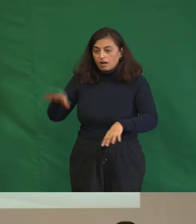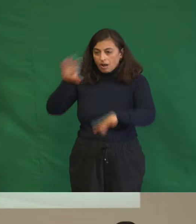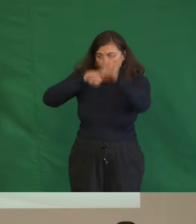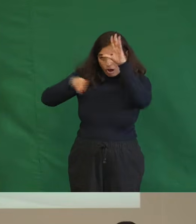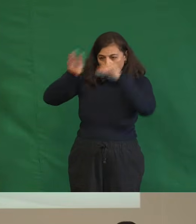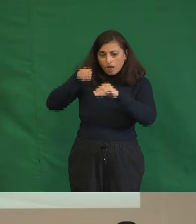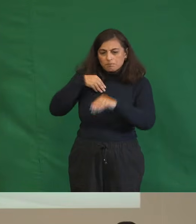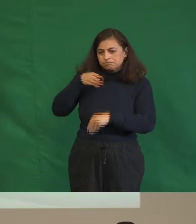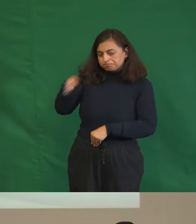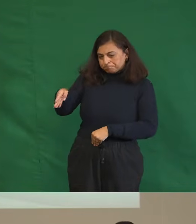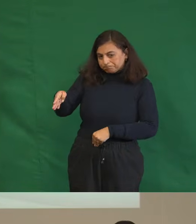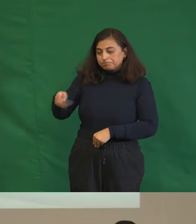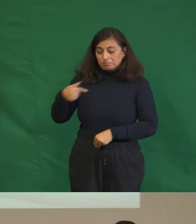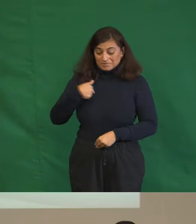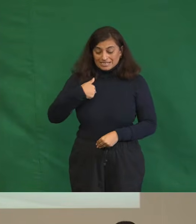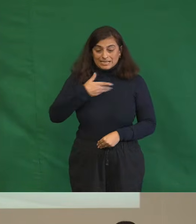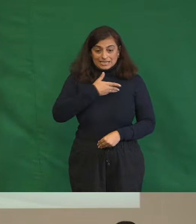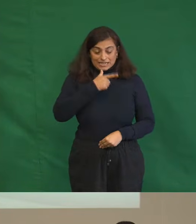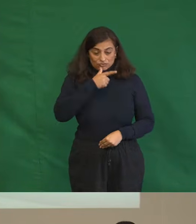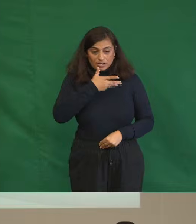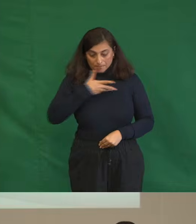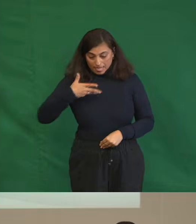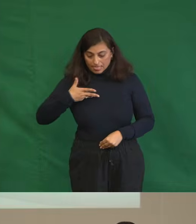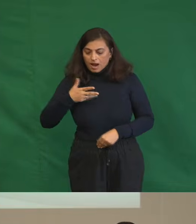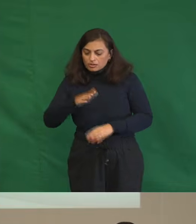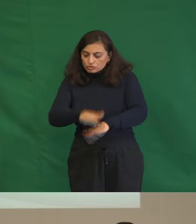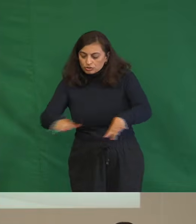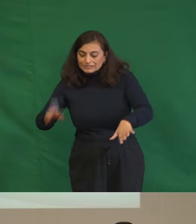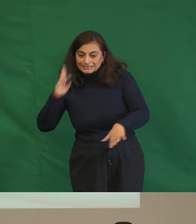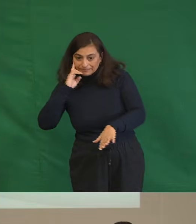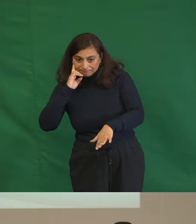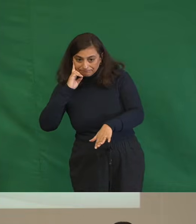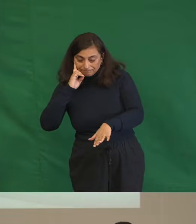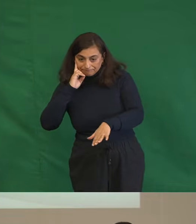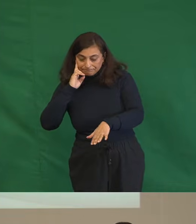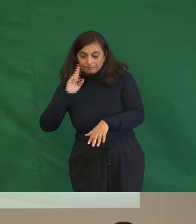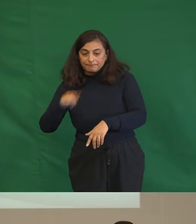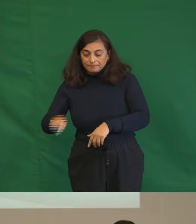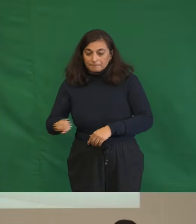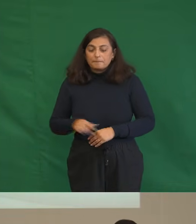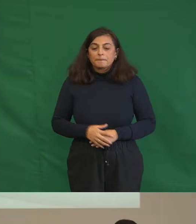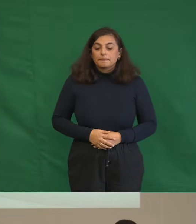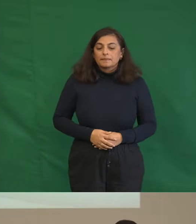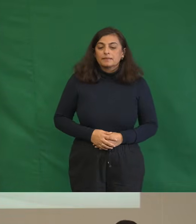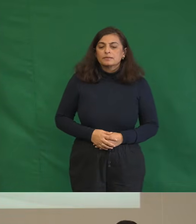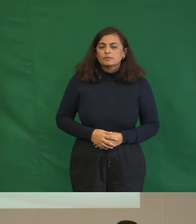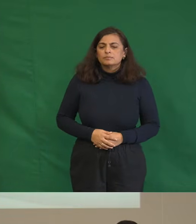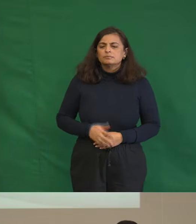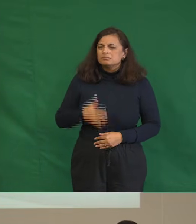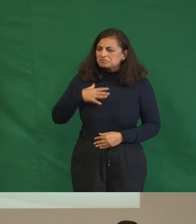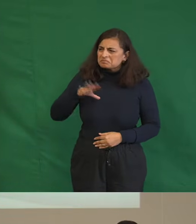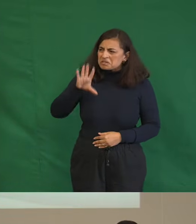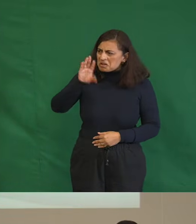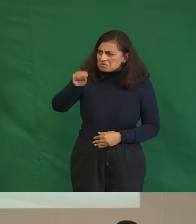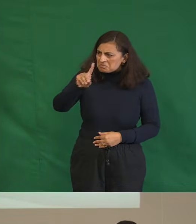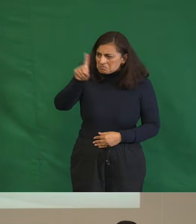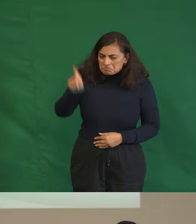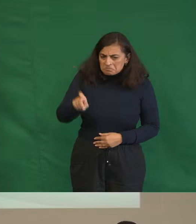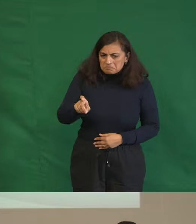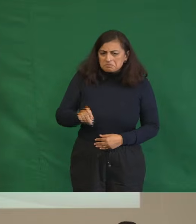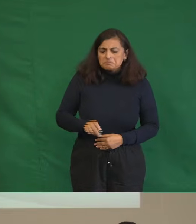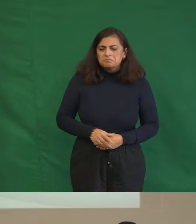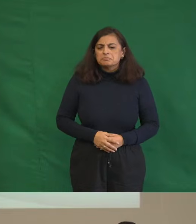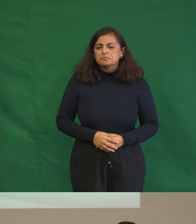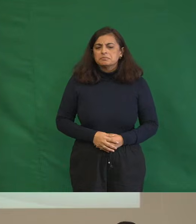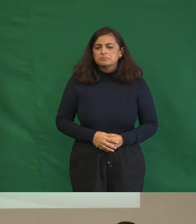parents, but their kids go to school of the deaf, right? But what I want to ask, and from SADiLaR